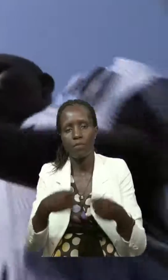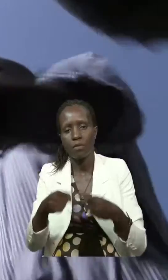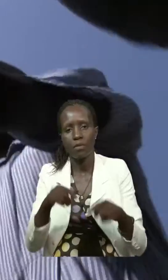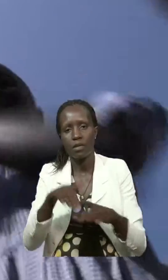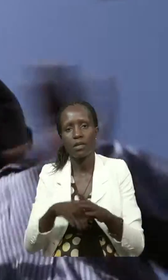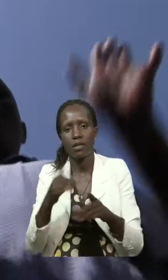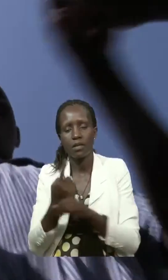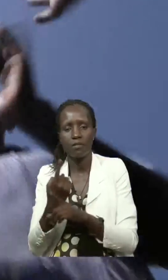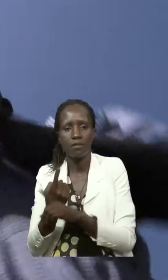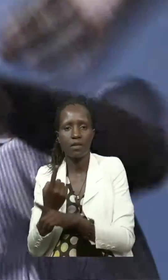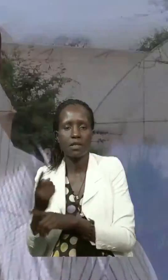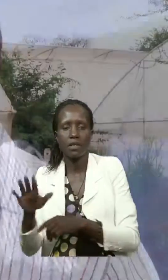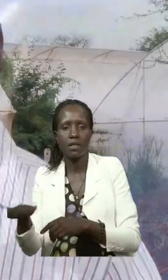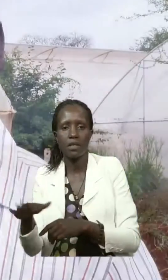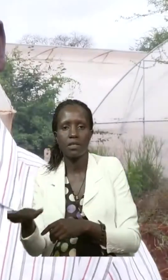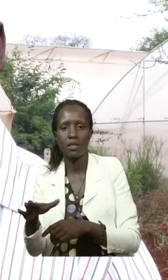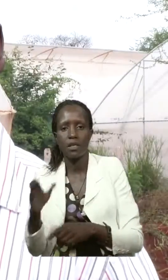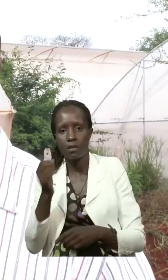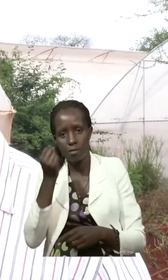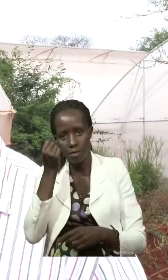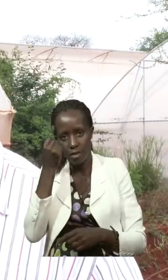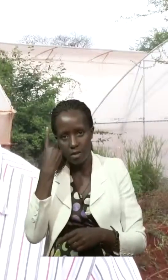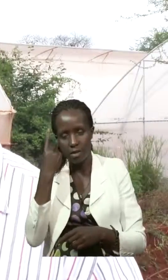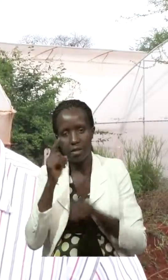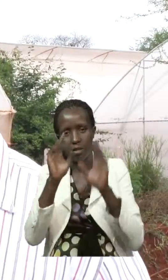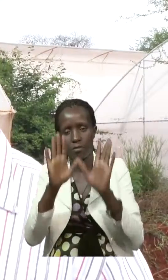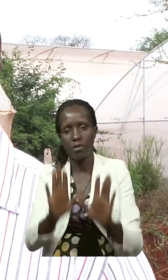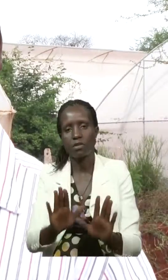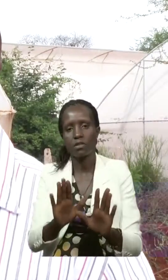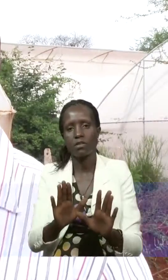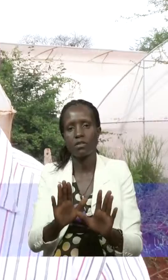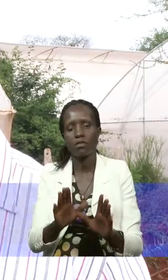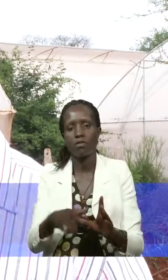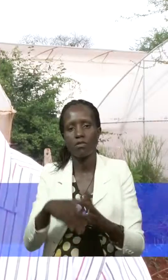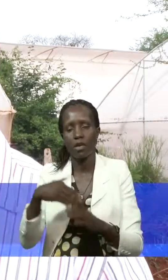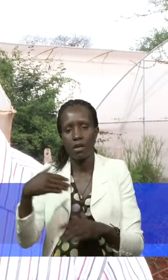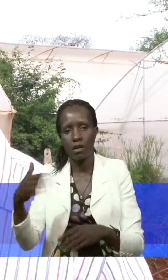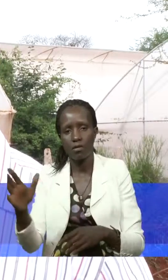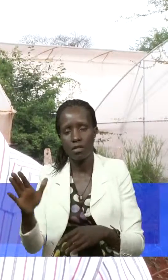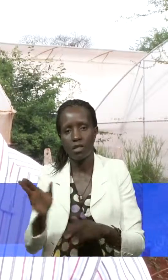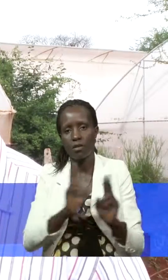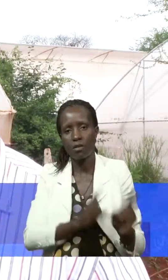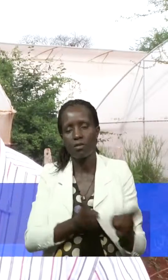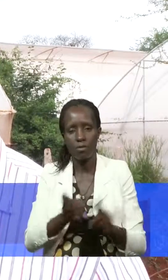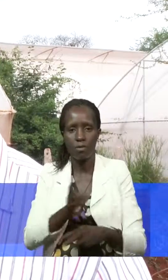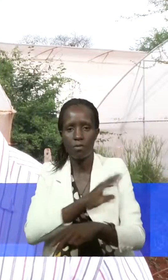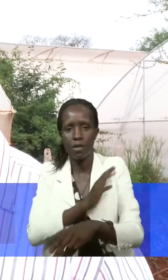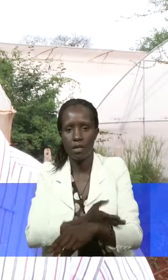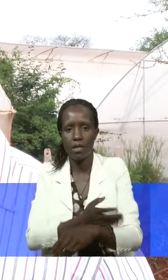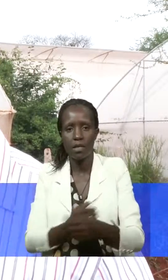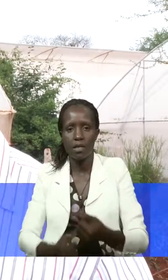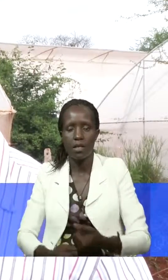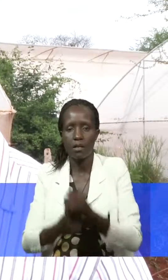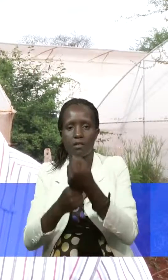Operates within different localities, and we understand the importance of going outside our normal mandate